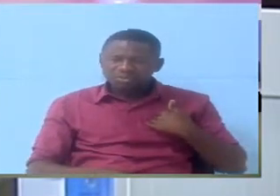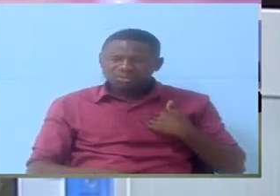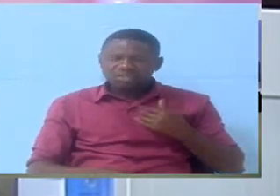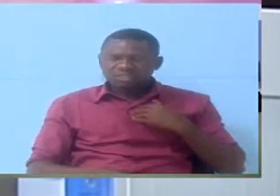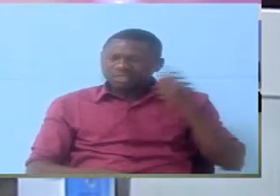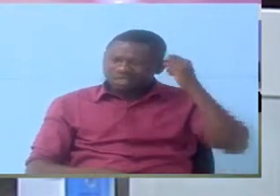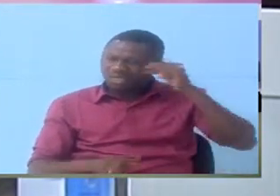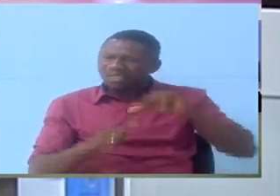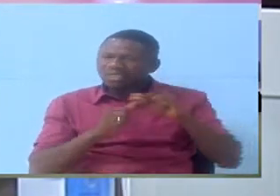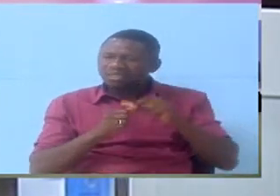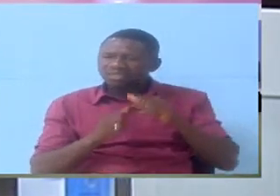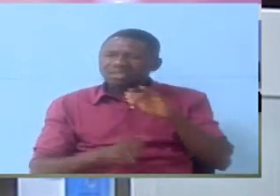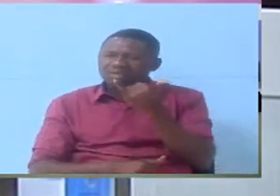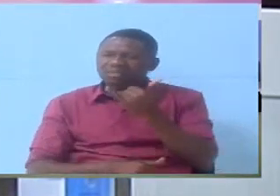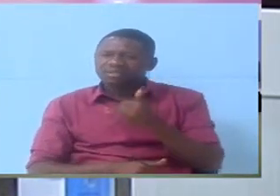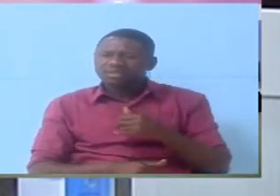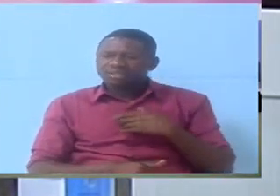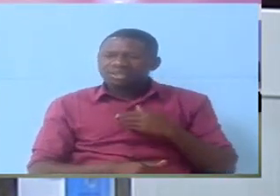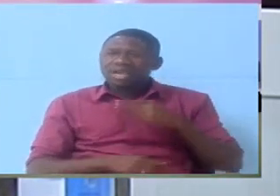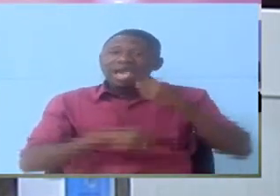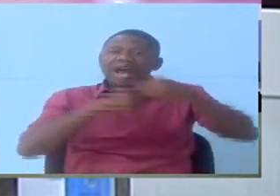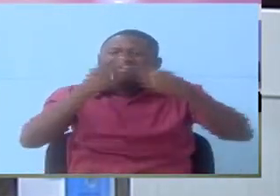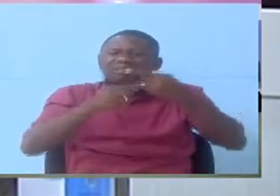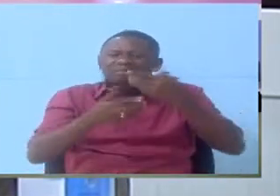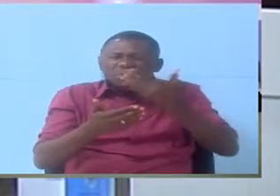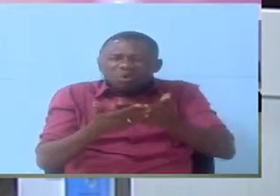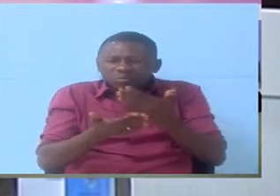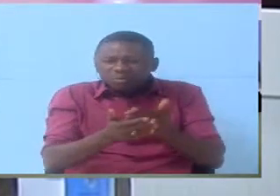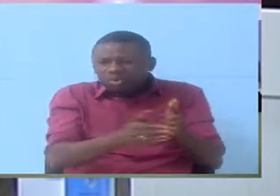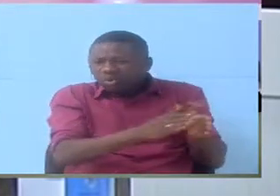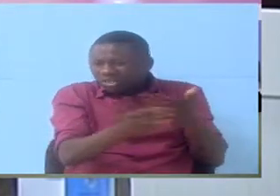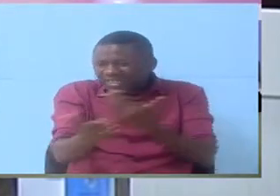that, immediately after the crime scene on the right-hand side,